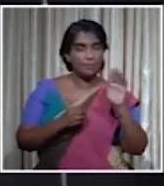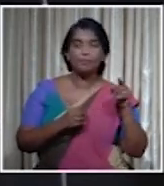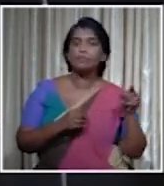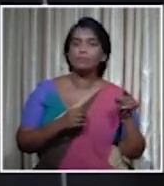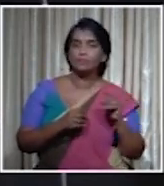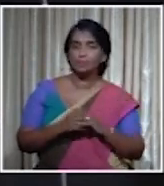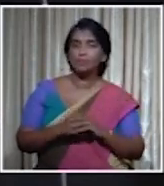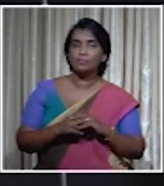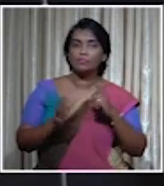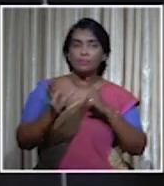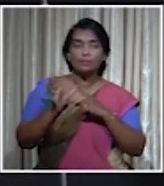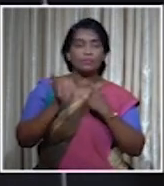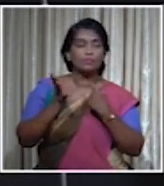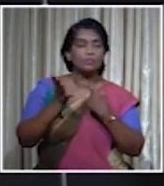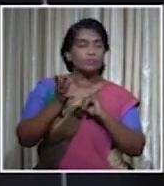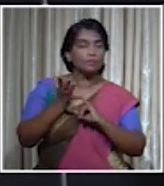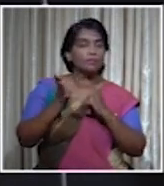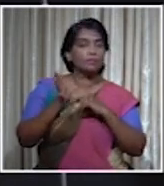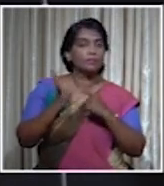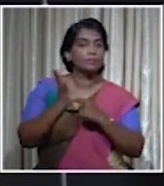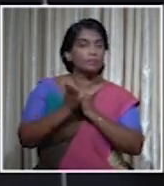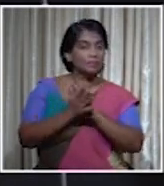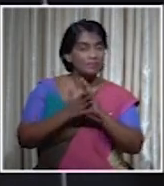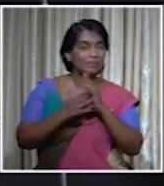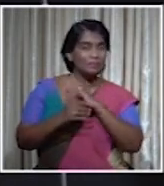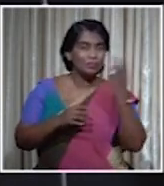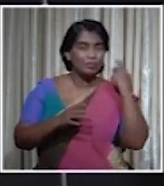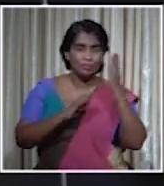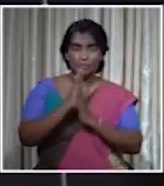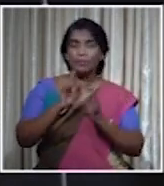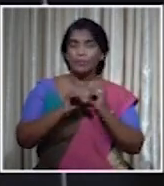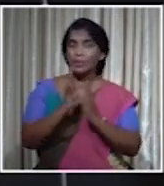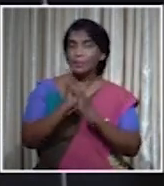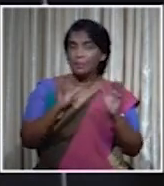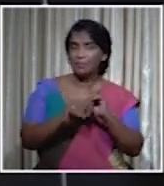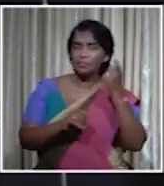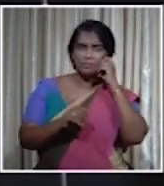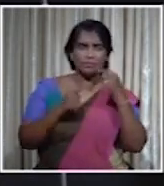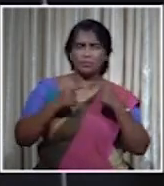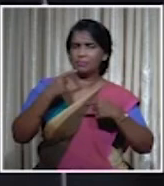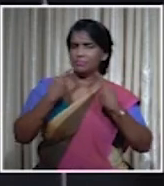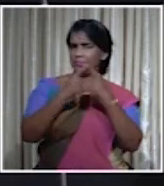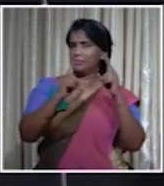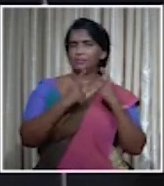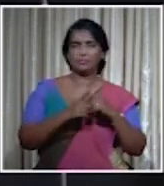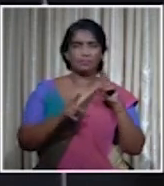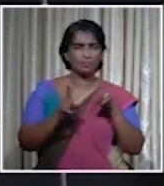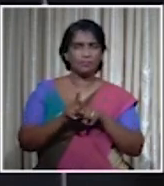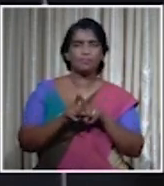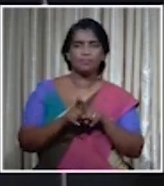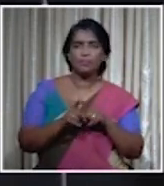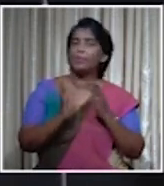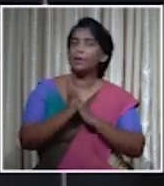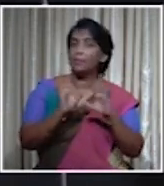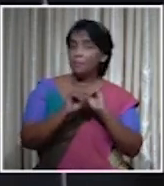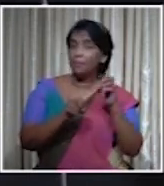Azad Saleh during the media conference, which was at the heart of the indictment against him, and the content of the edited version published by the media. It was